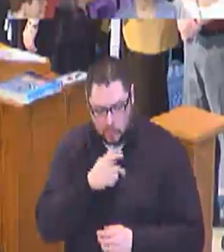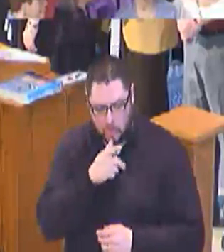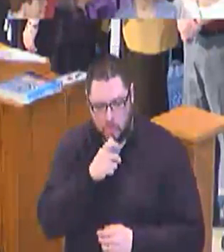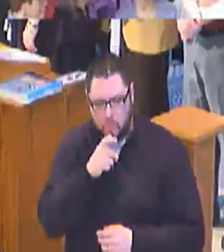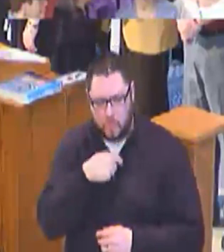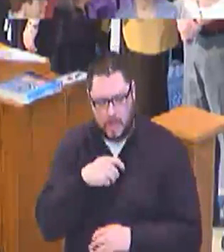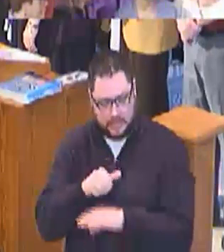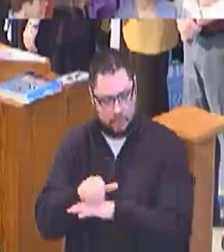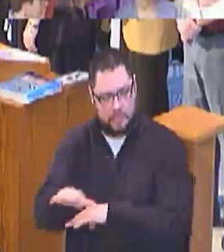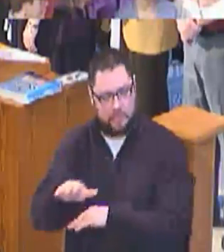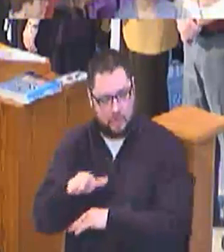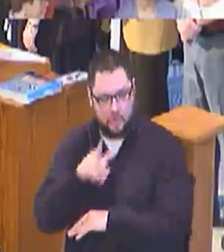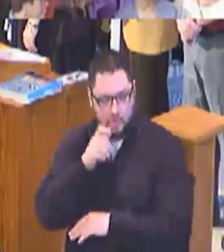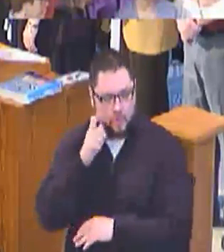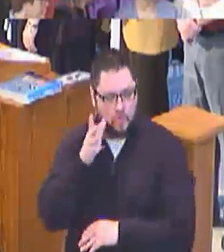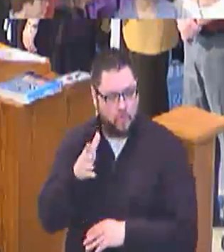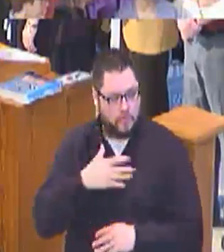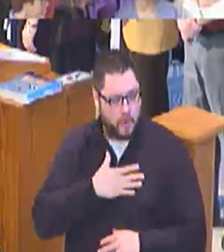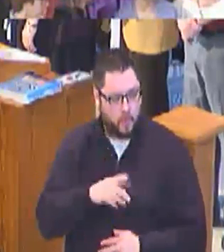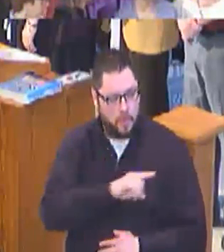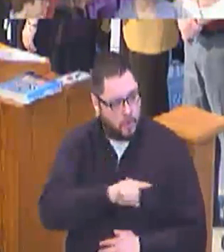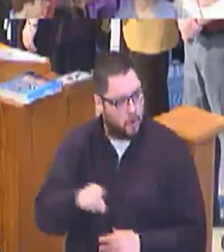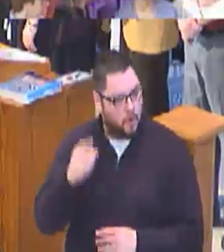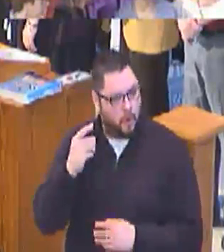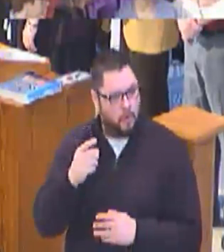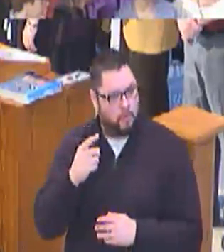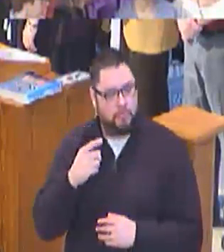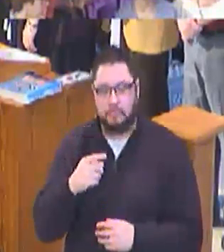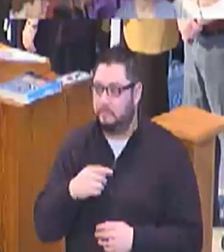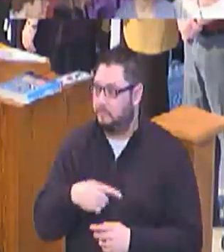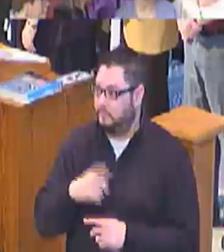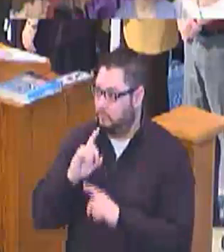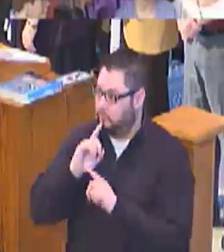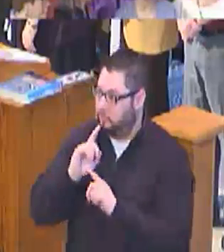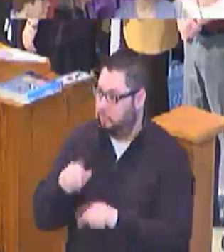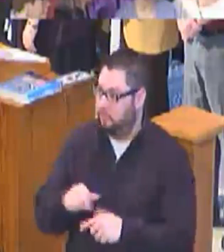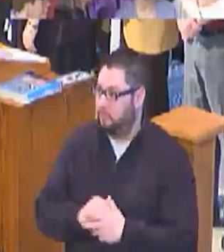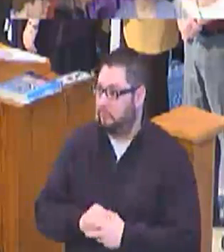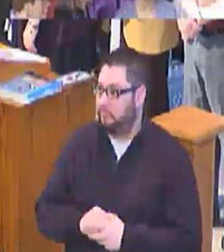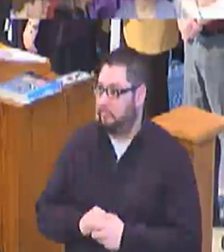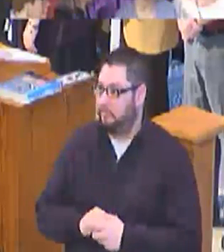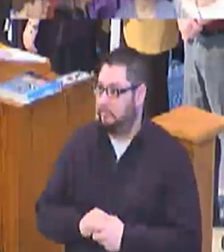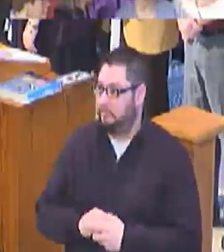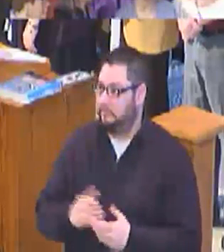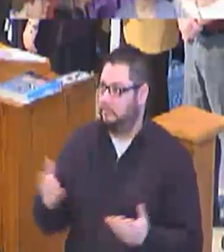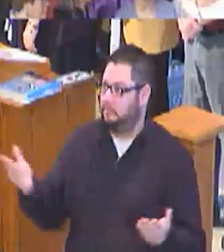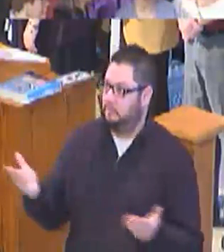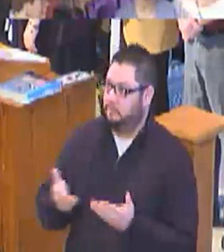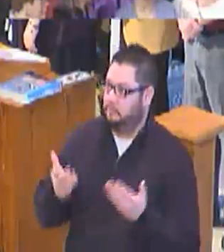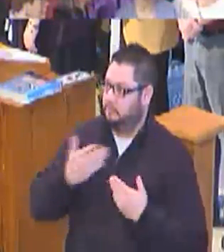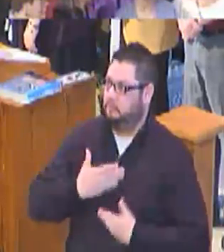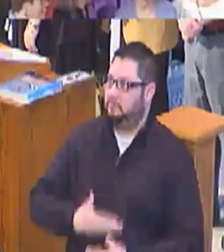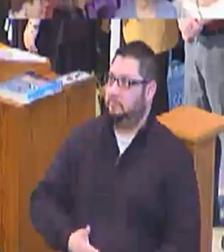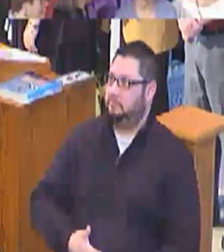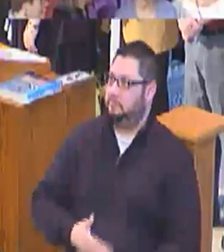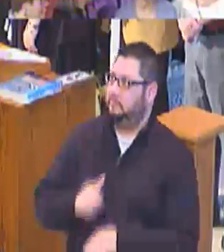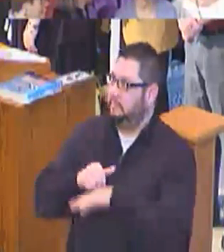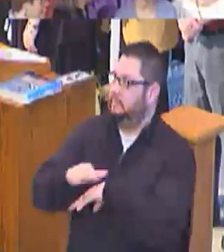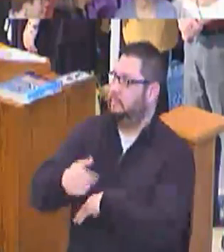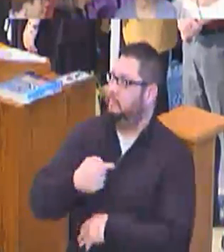send and who will go for us? He responds, here I am, send